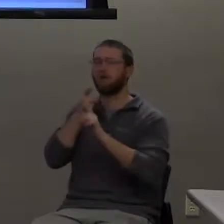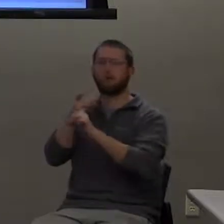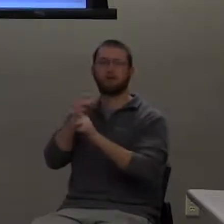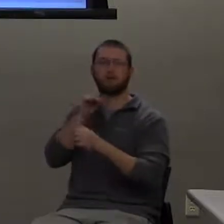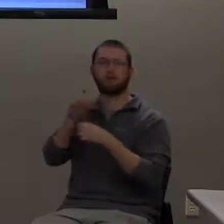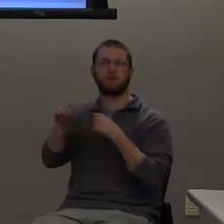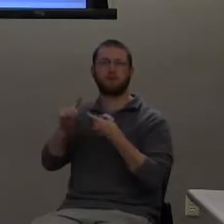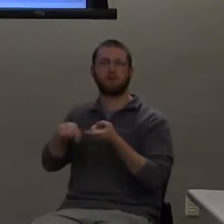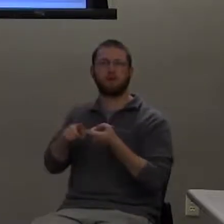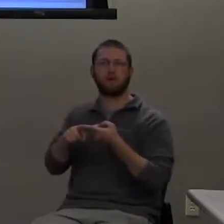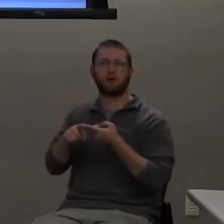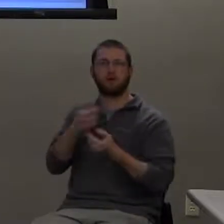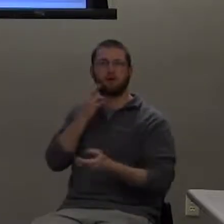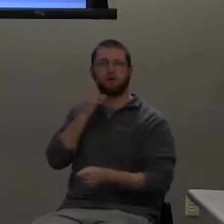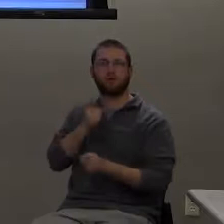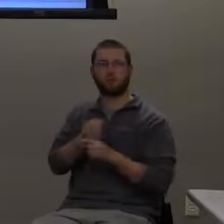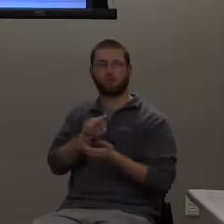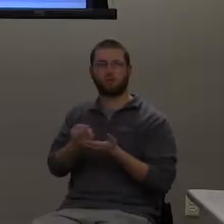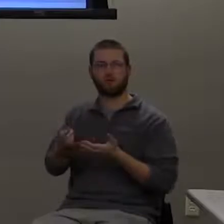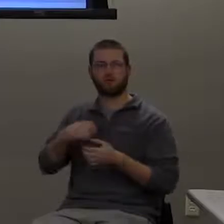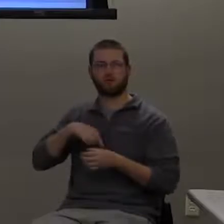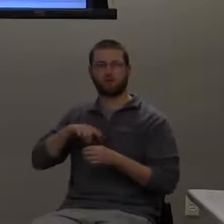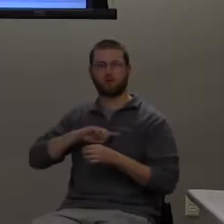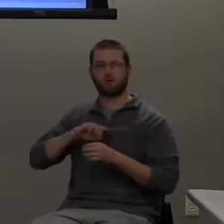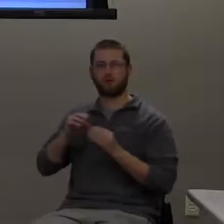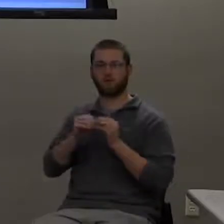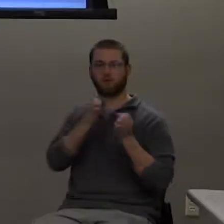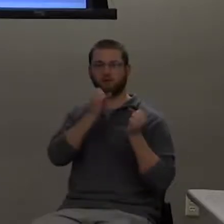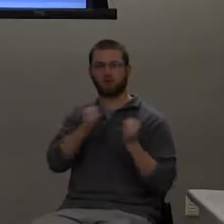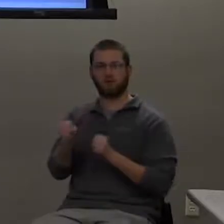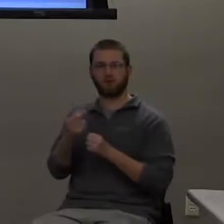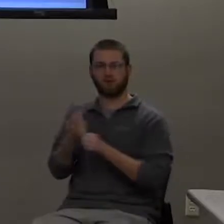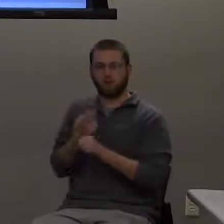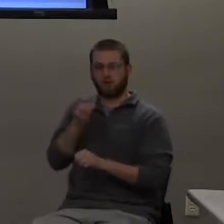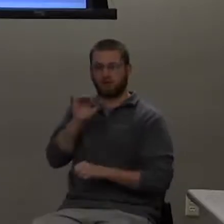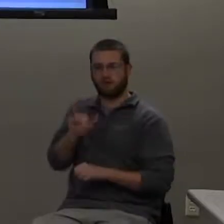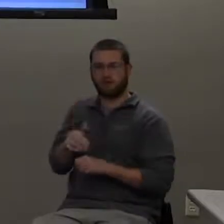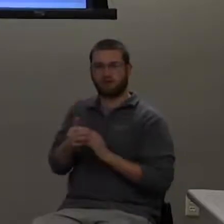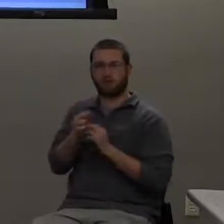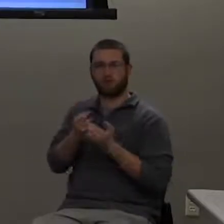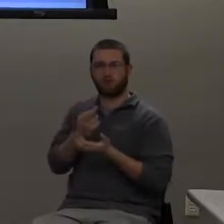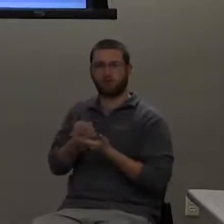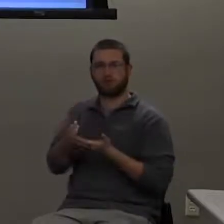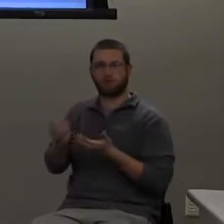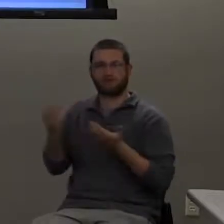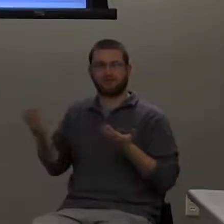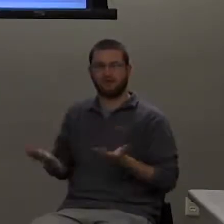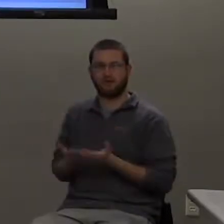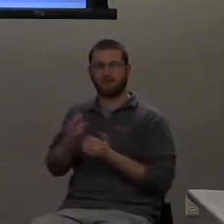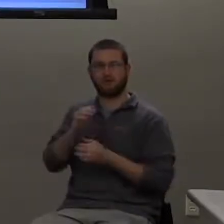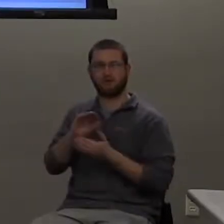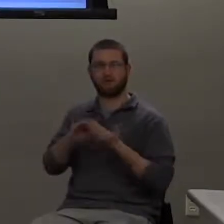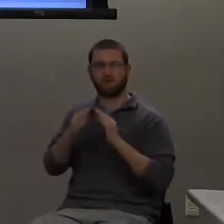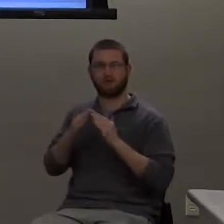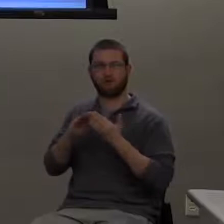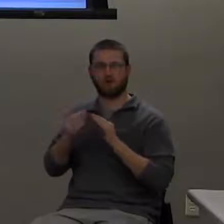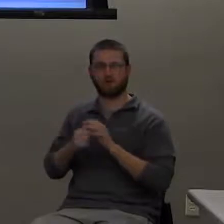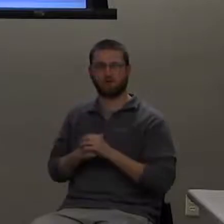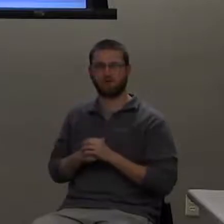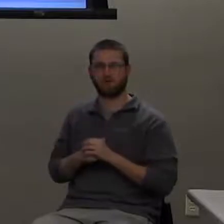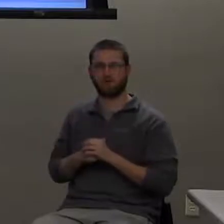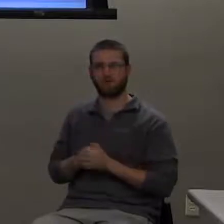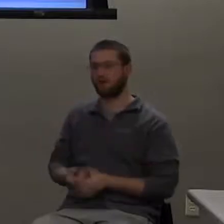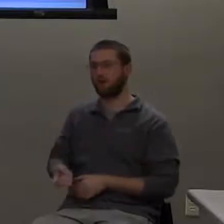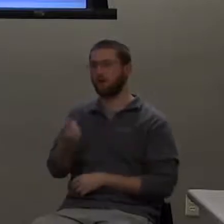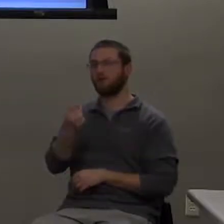right resources, it's about how do we be more strategic about using those resources in our community. One of the